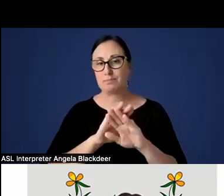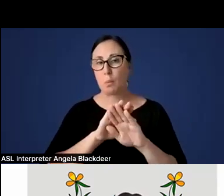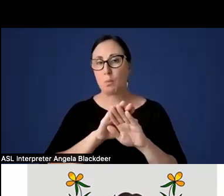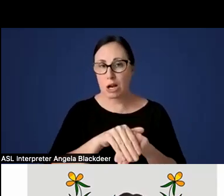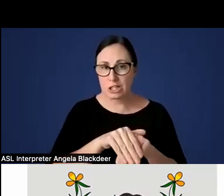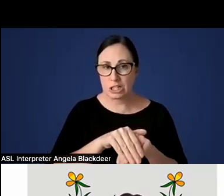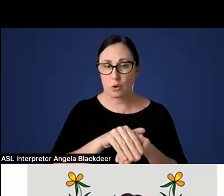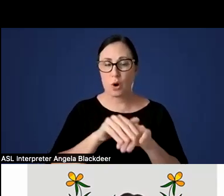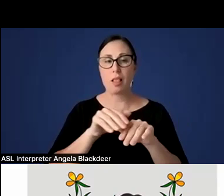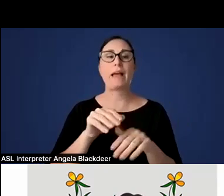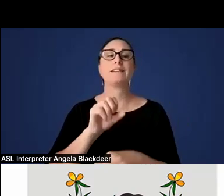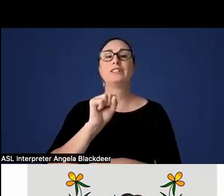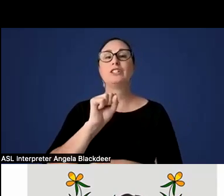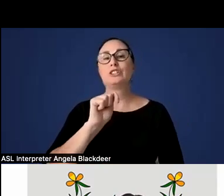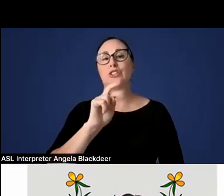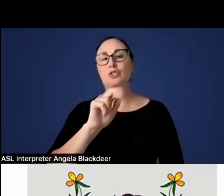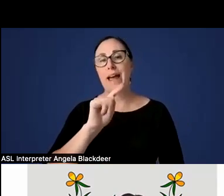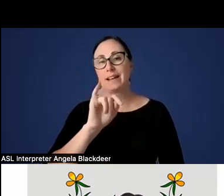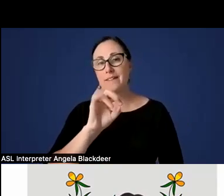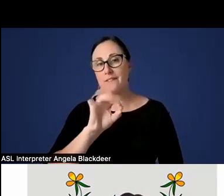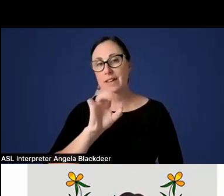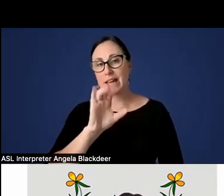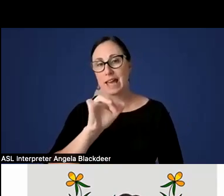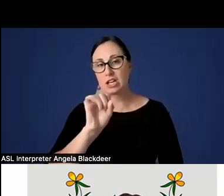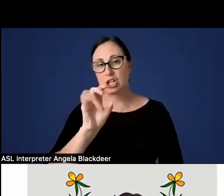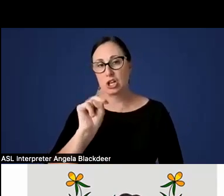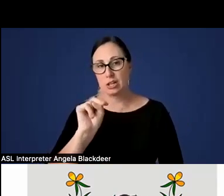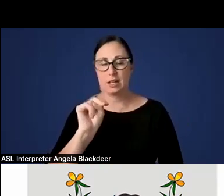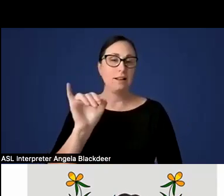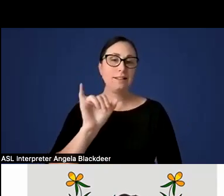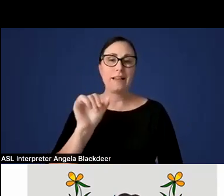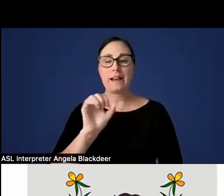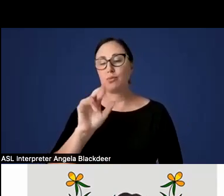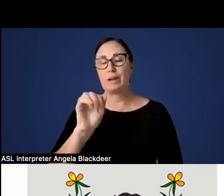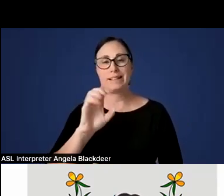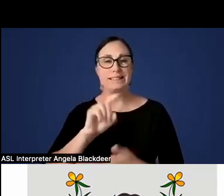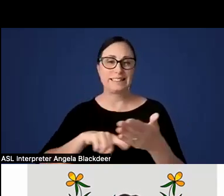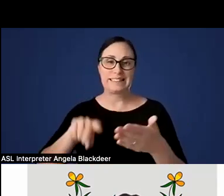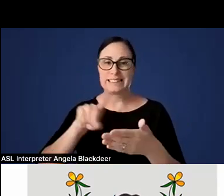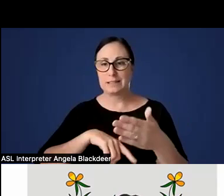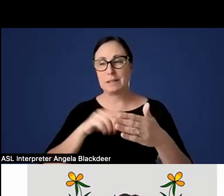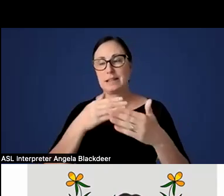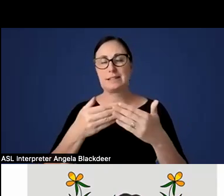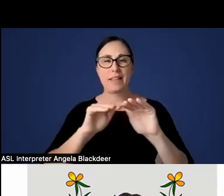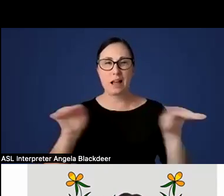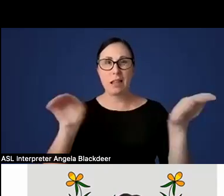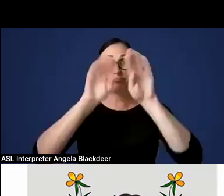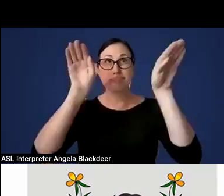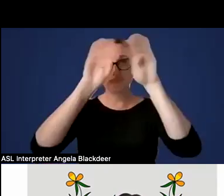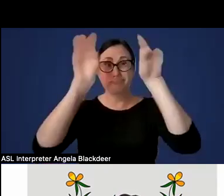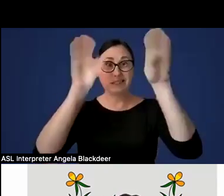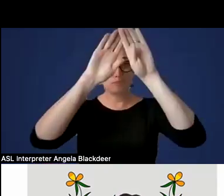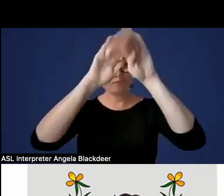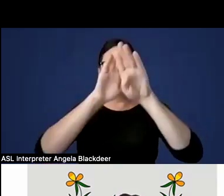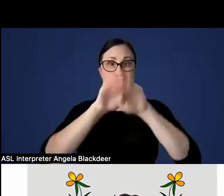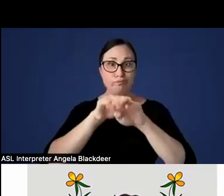stratification, racism, classism, even within our own communities. And it is hard to say, but I